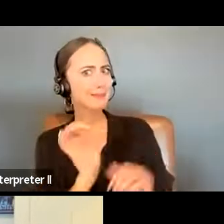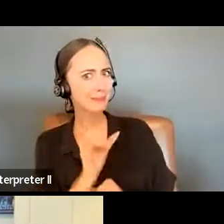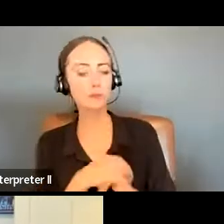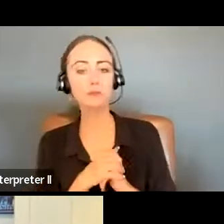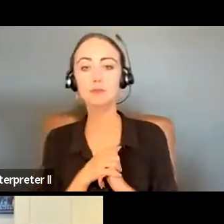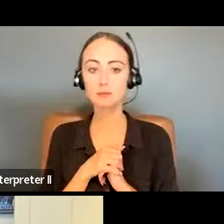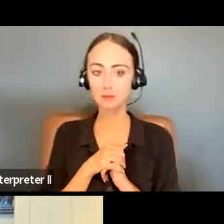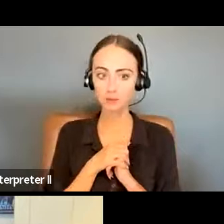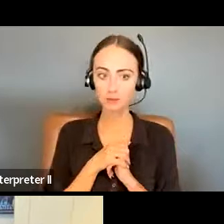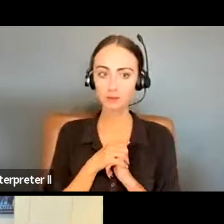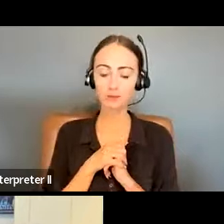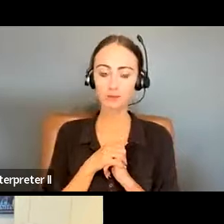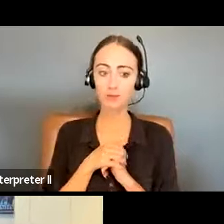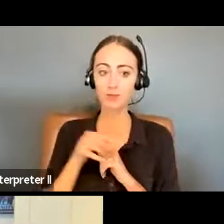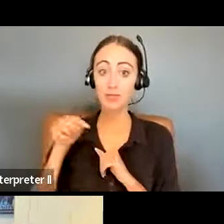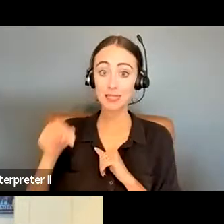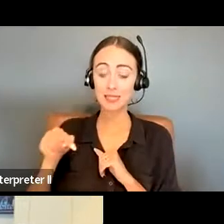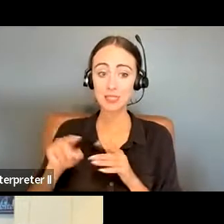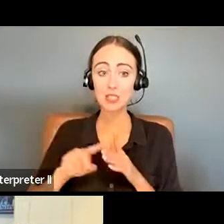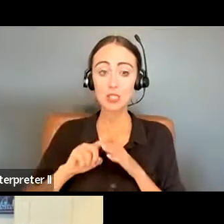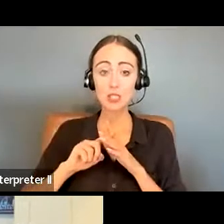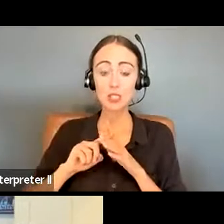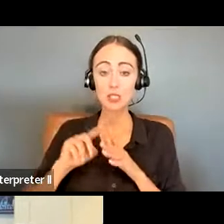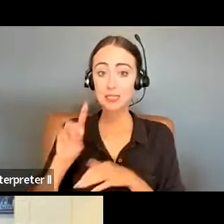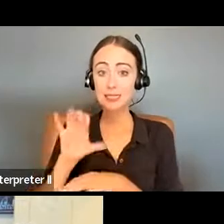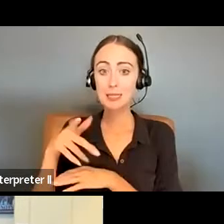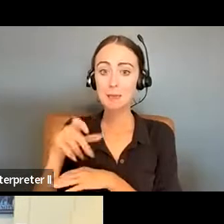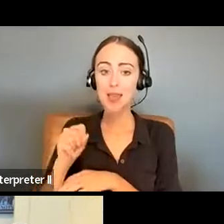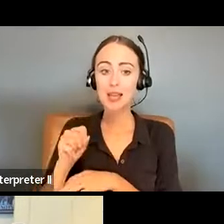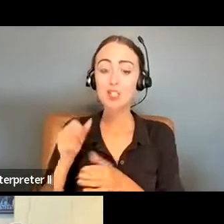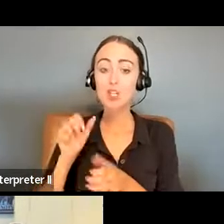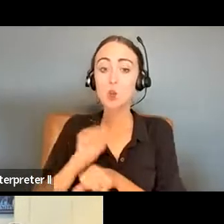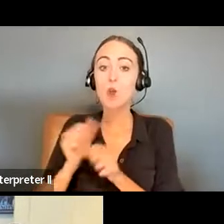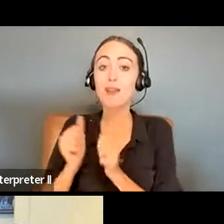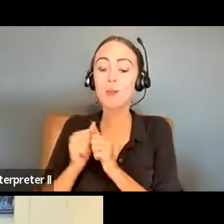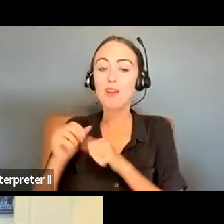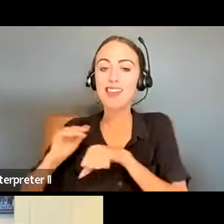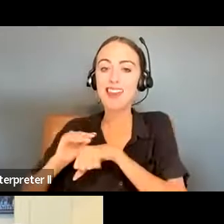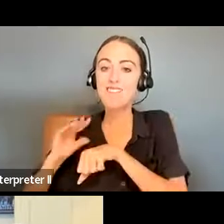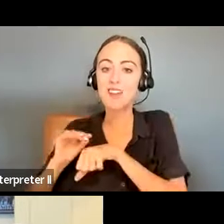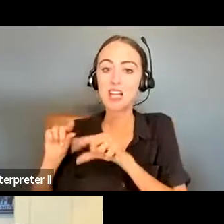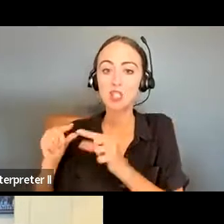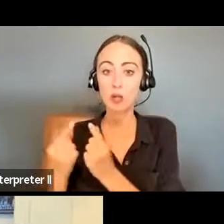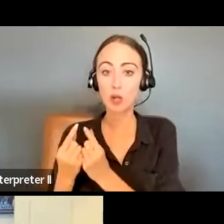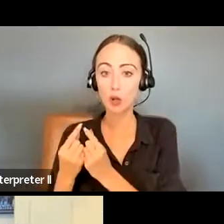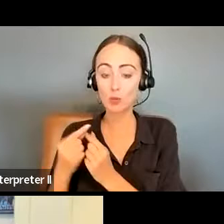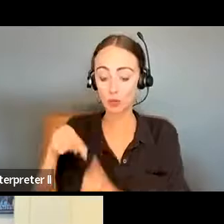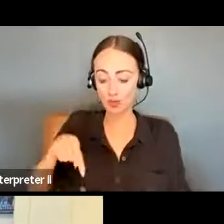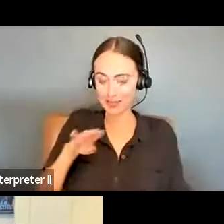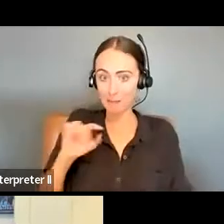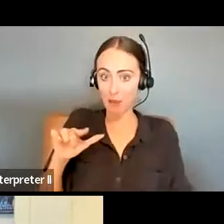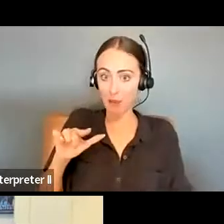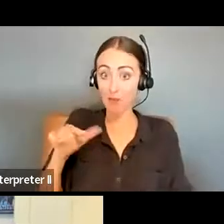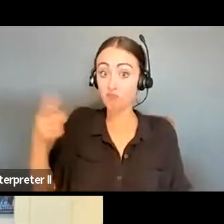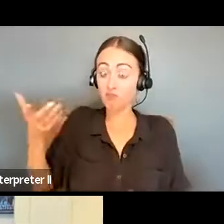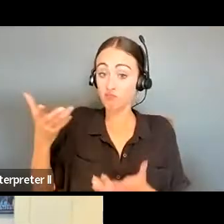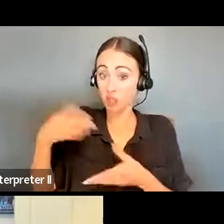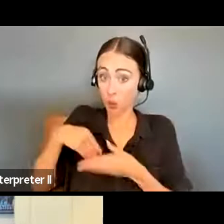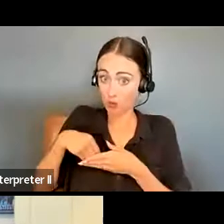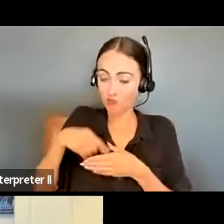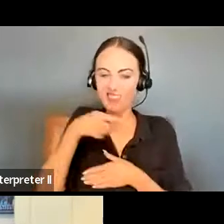DCPS is actually beginning to work with an advisory group. So some of what we have in this bill, they're starting to do.